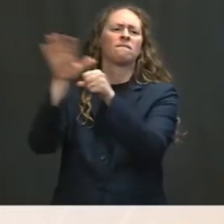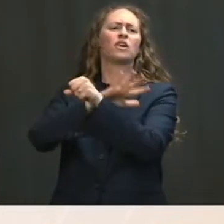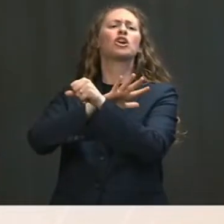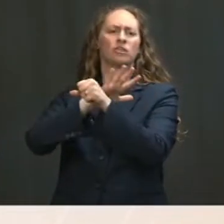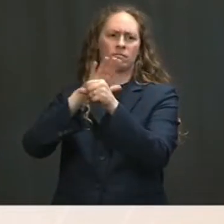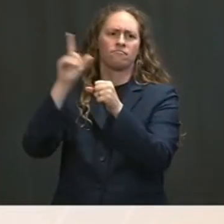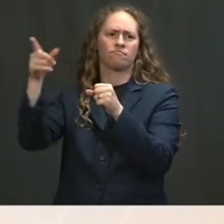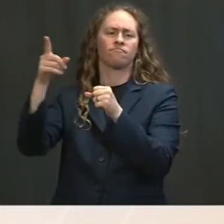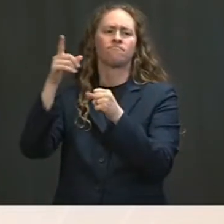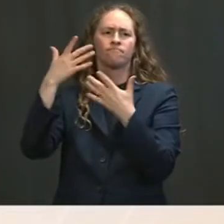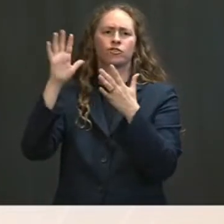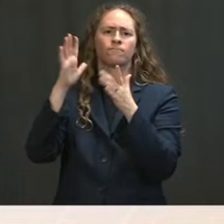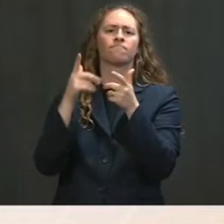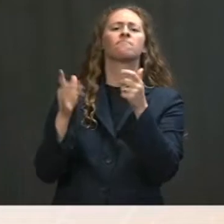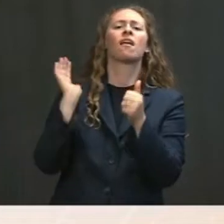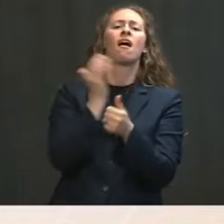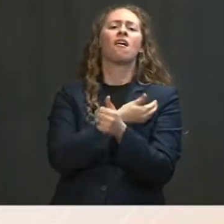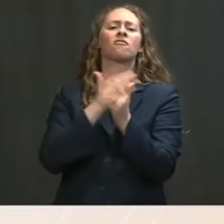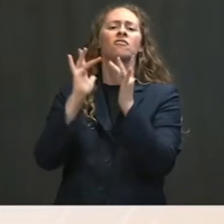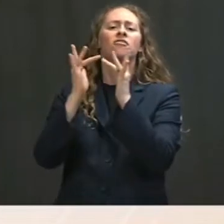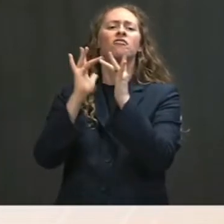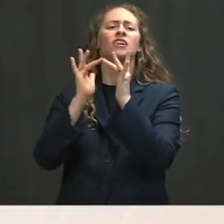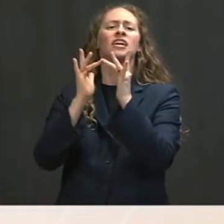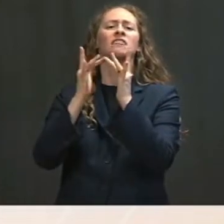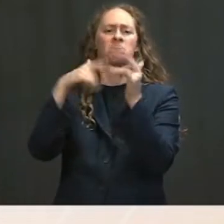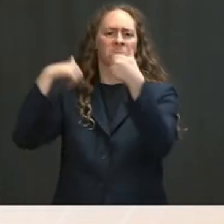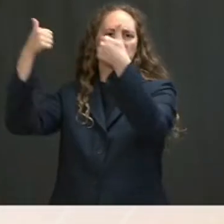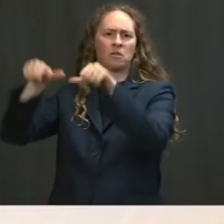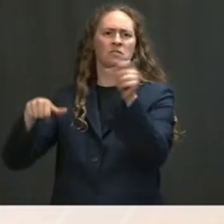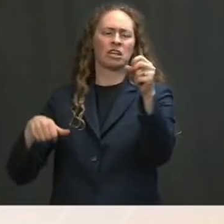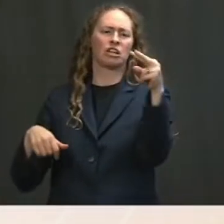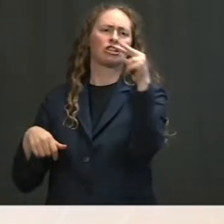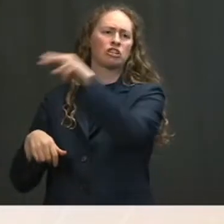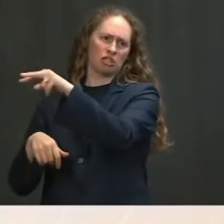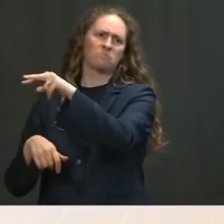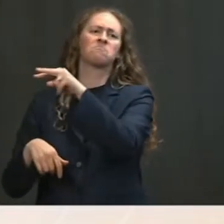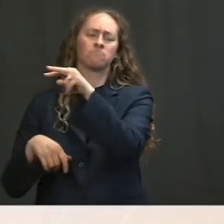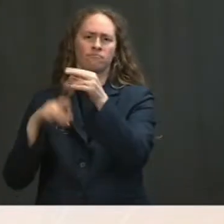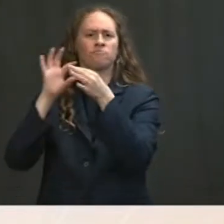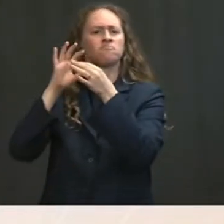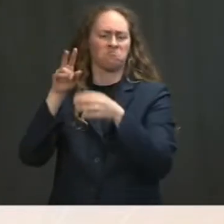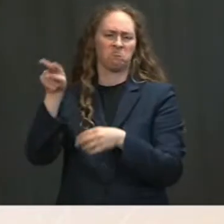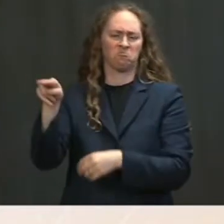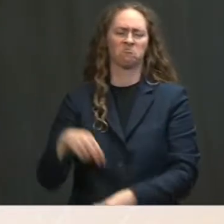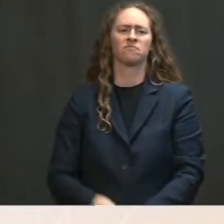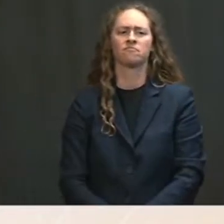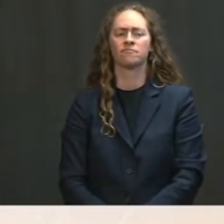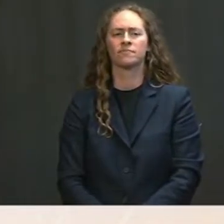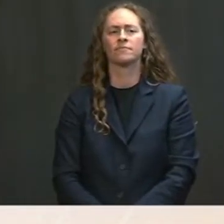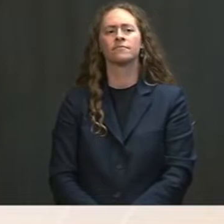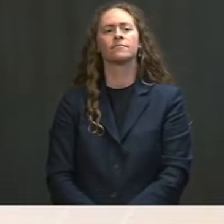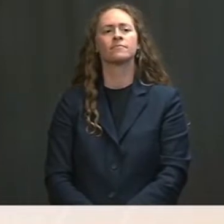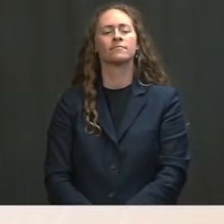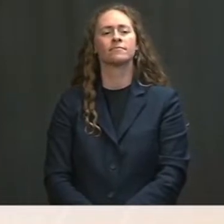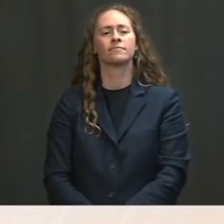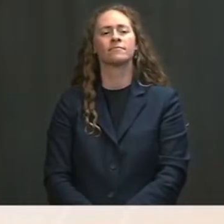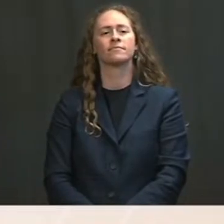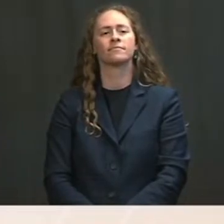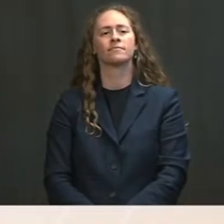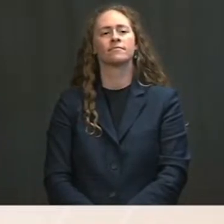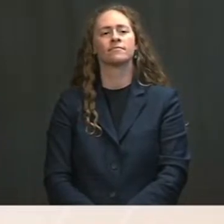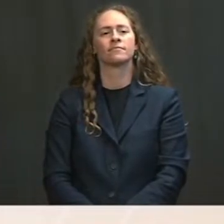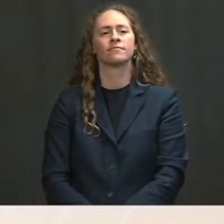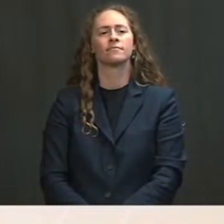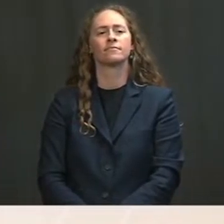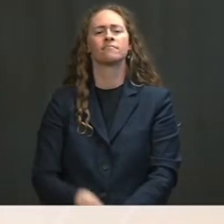surgeongeneral.gov/health misinformation. And I hope that you will see it as I do, as a starting point from which we can build a healthier information